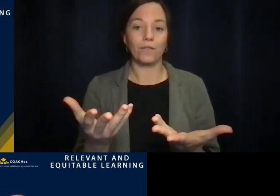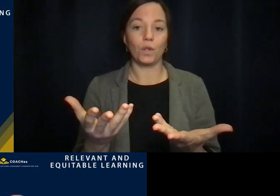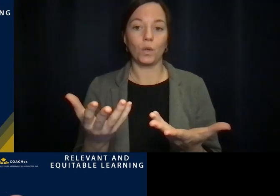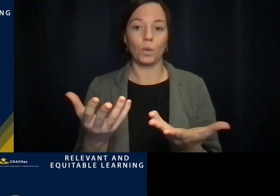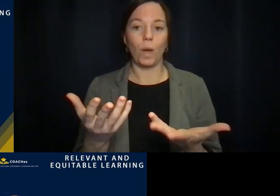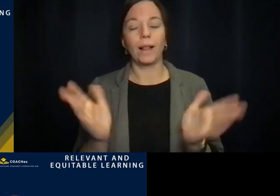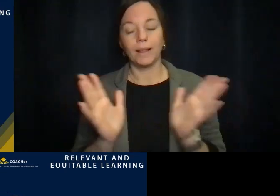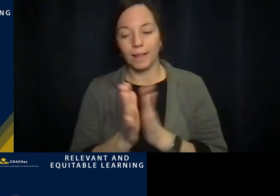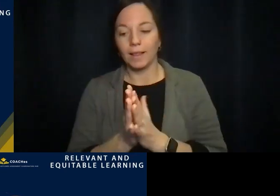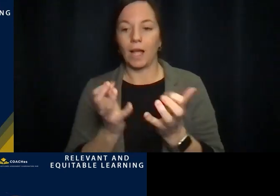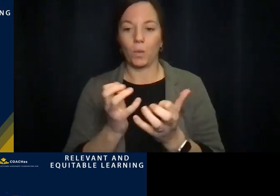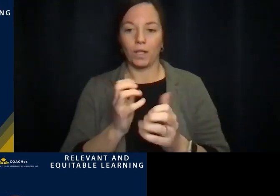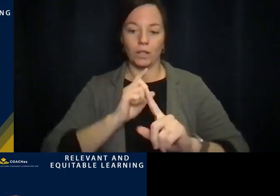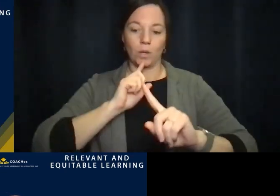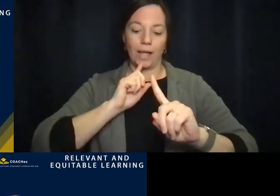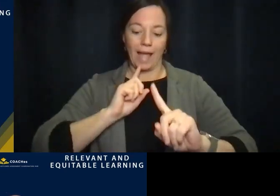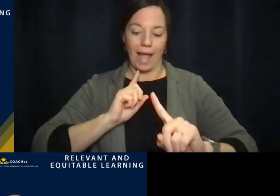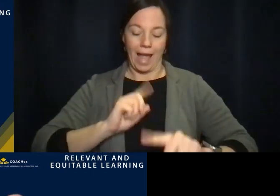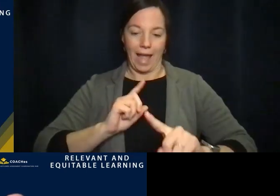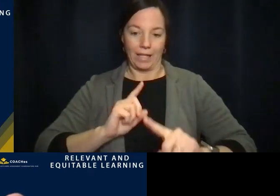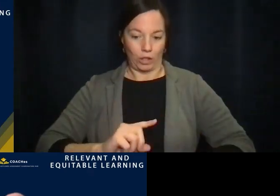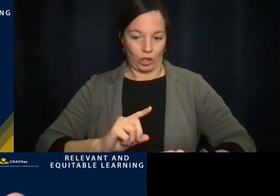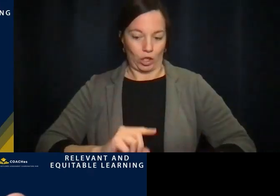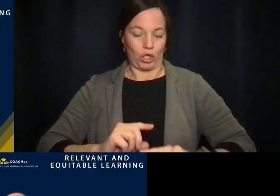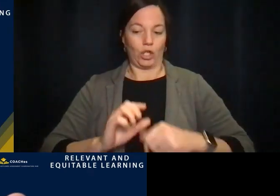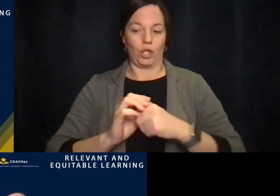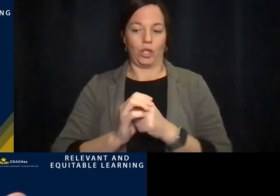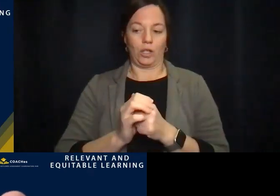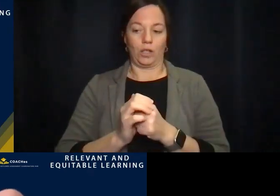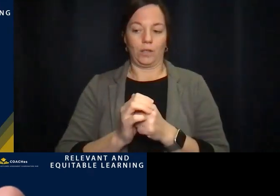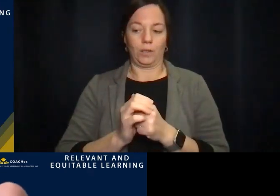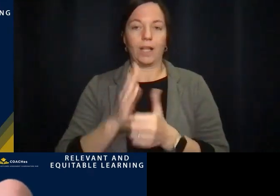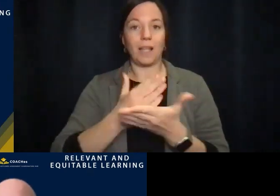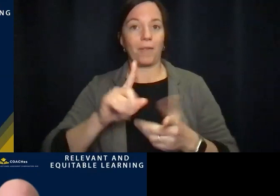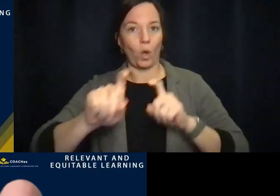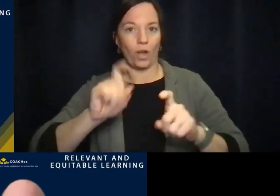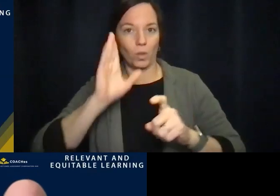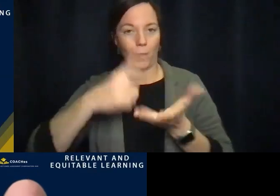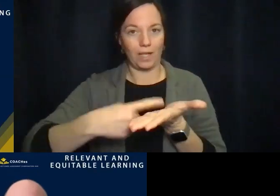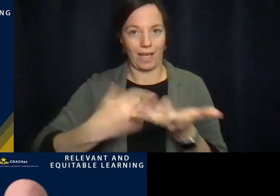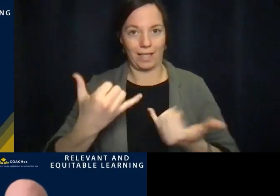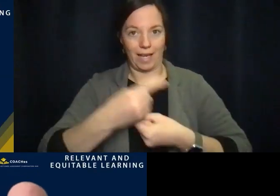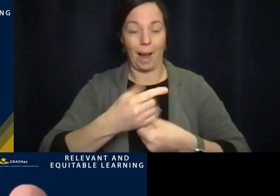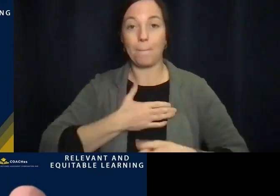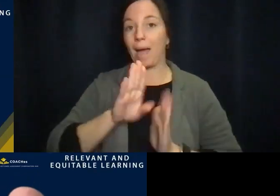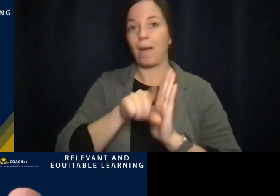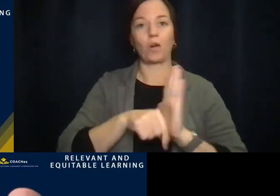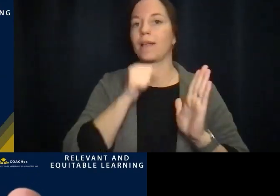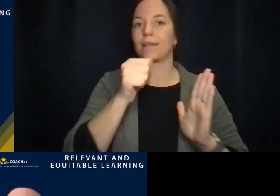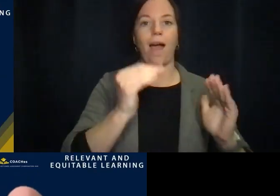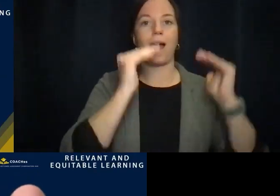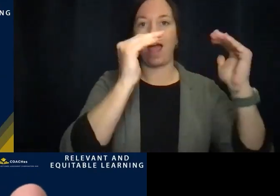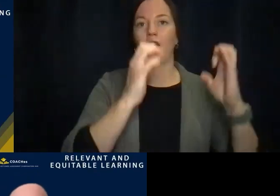into the questions and the answers that we'll be giving today is my background isn't traditionally in higher education. I have a doctorate in business